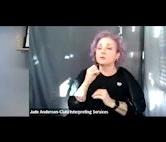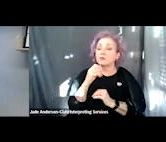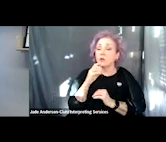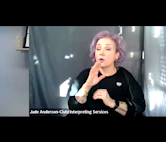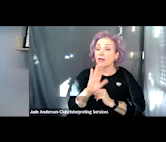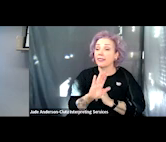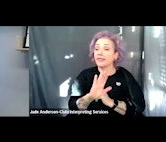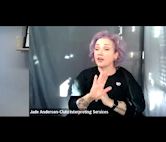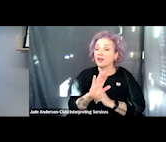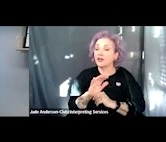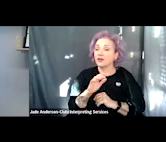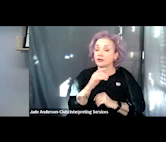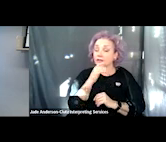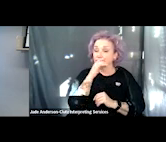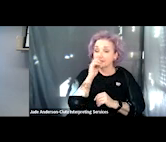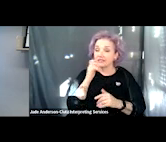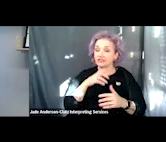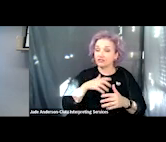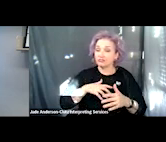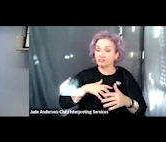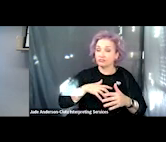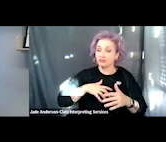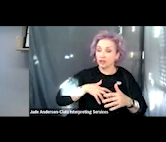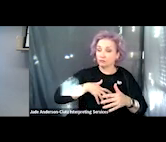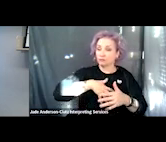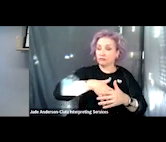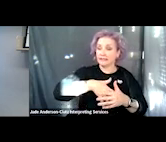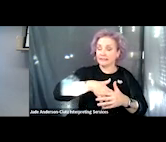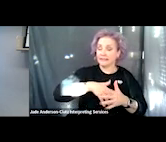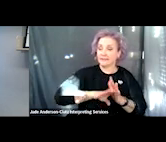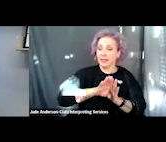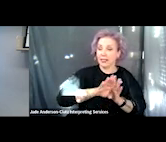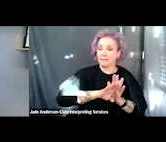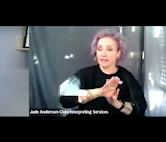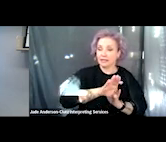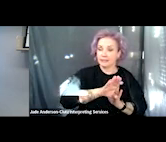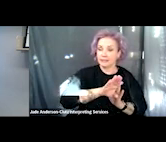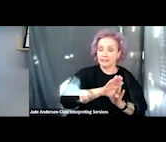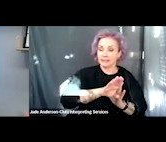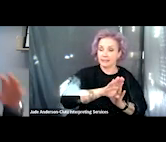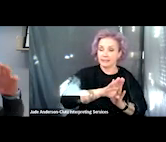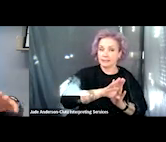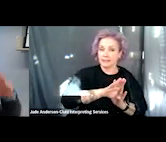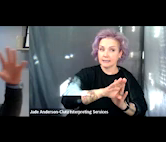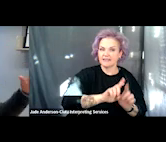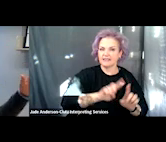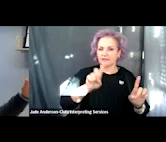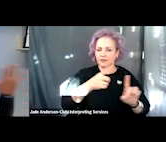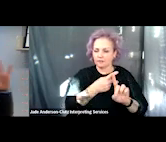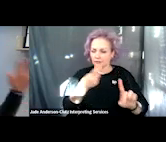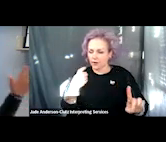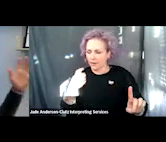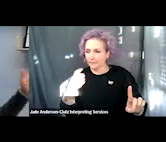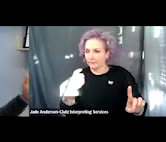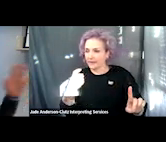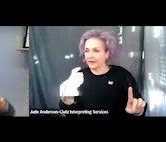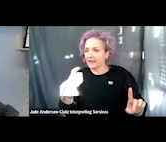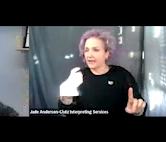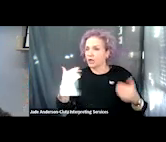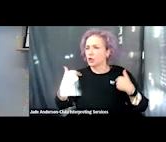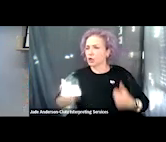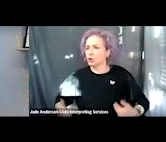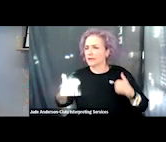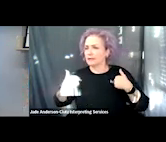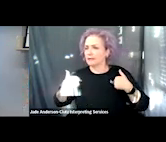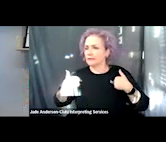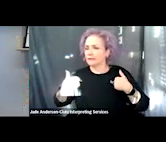the human equivalent of the developmental stage at first to second trimester, because that's when we see the highest risk in